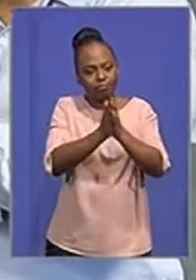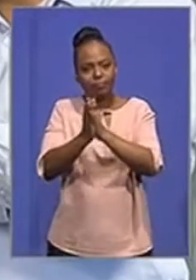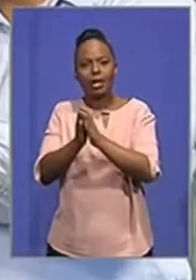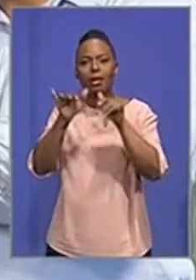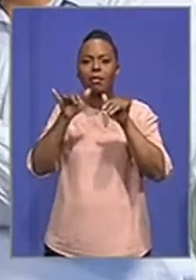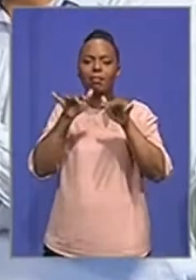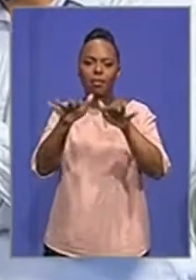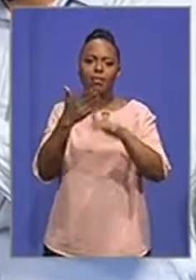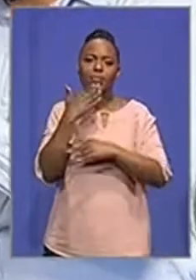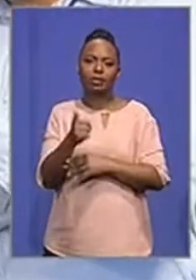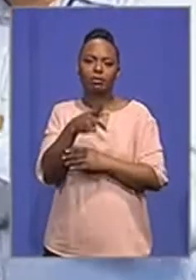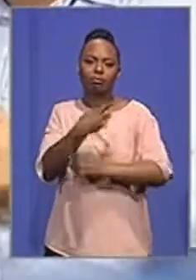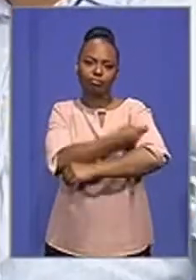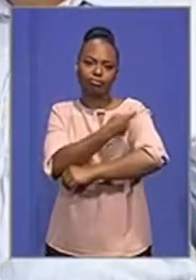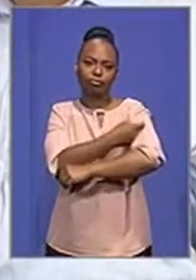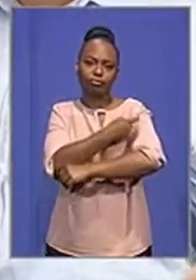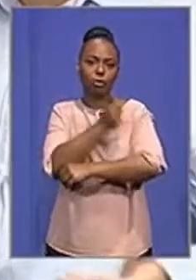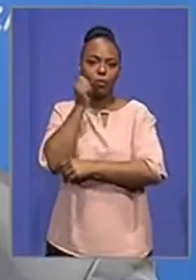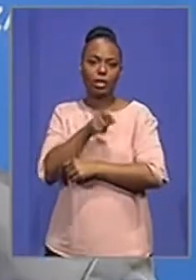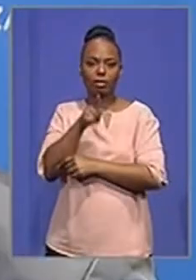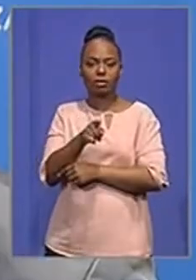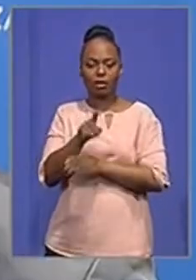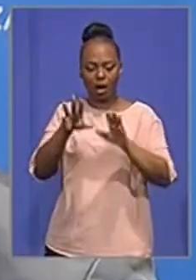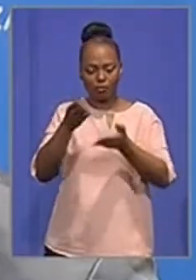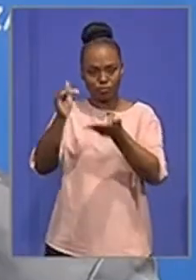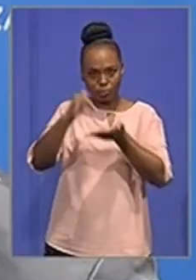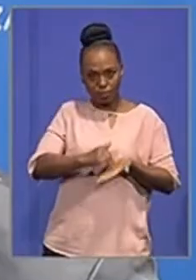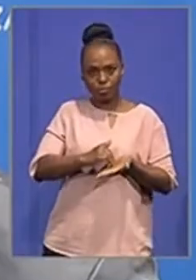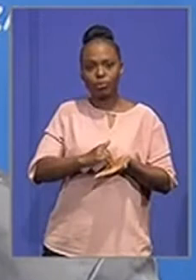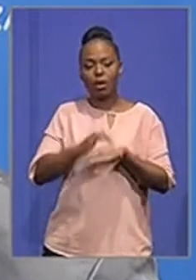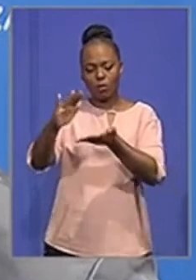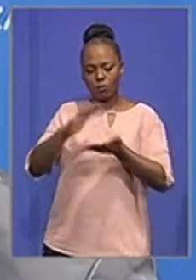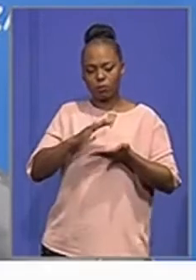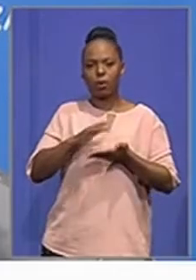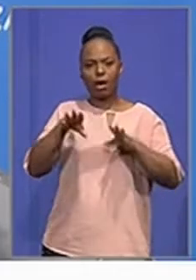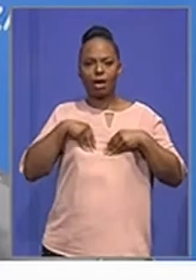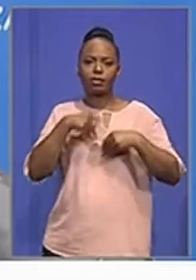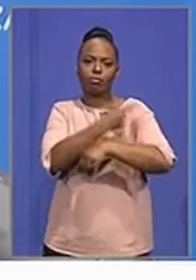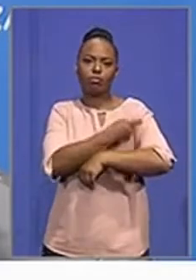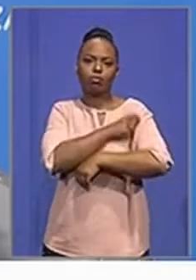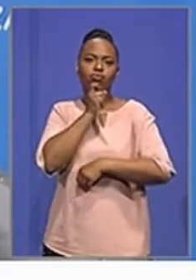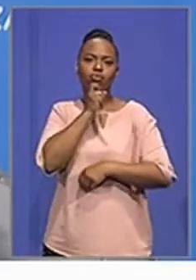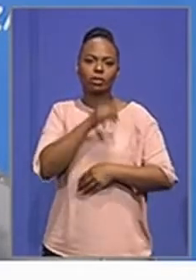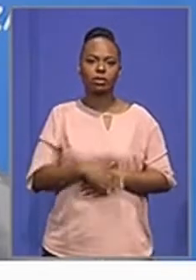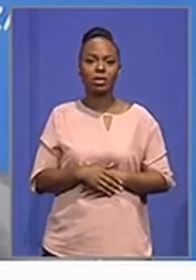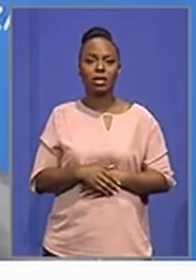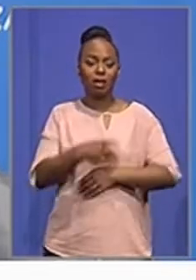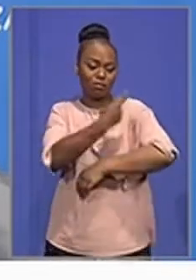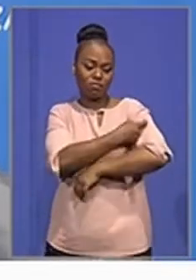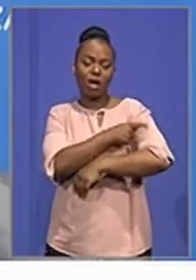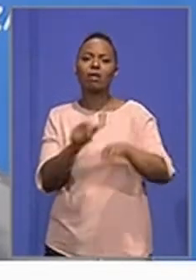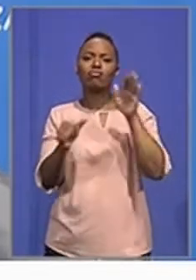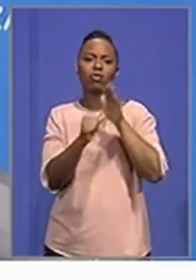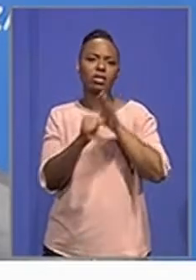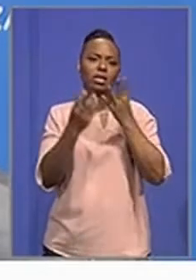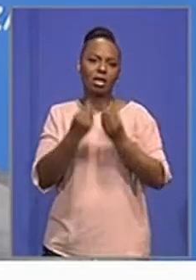tlhabiwa moento wa COVID-19 ha o goroga. Go botlhokwa thata gore re dirise moento o. Dipuo ke tse